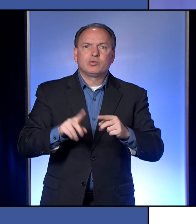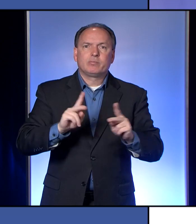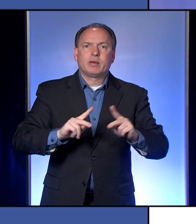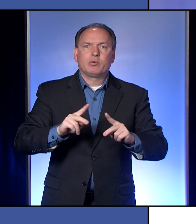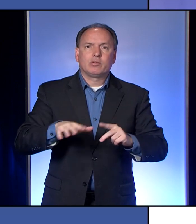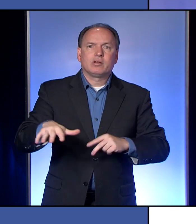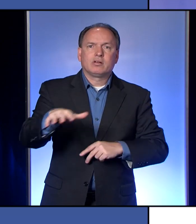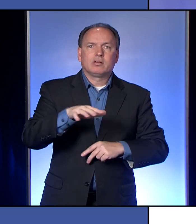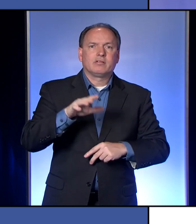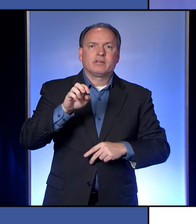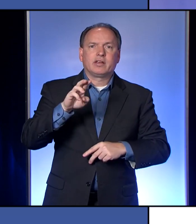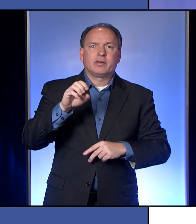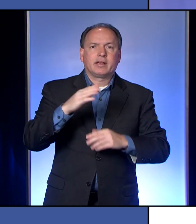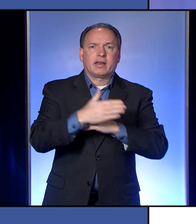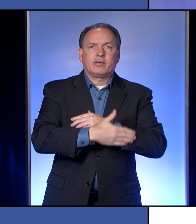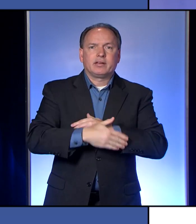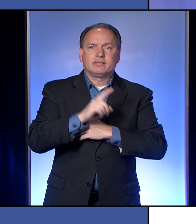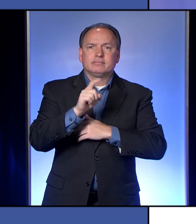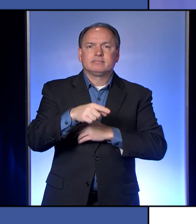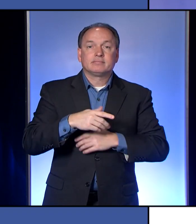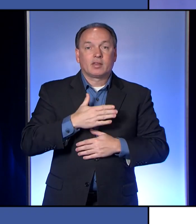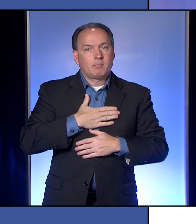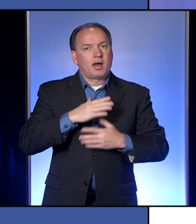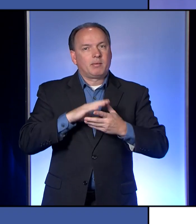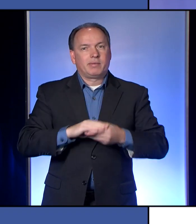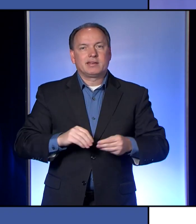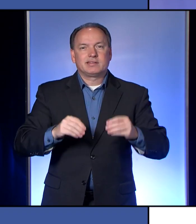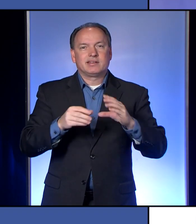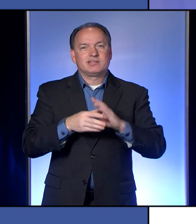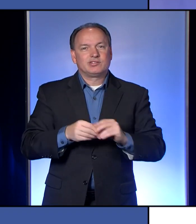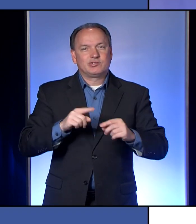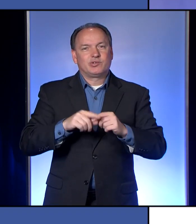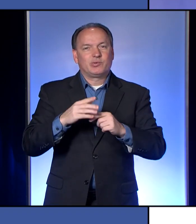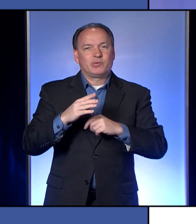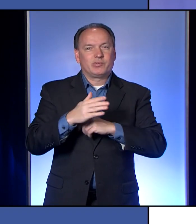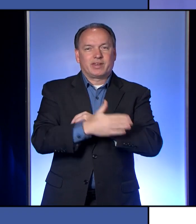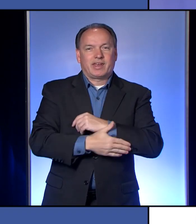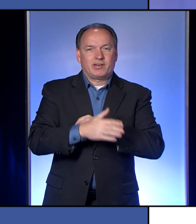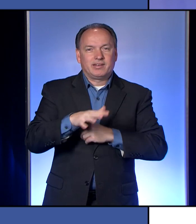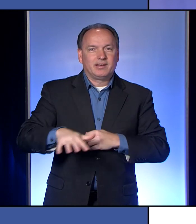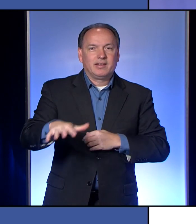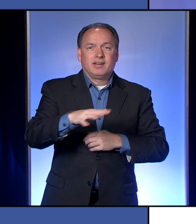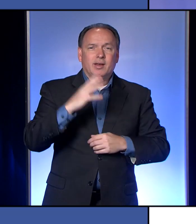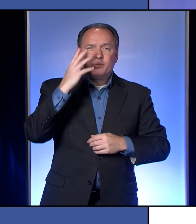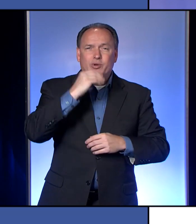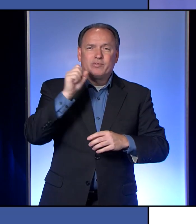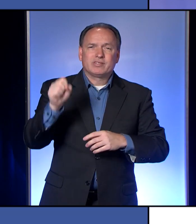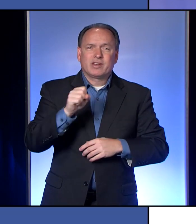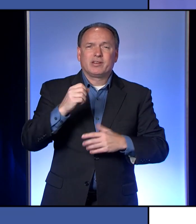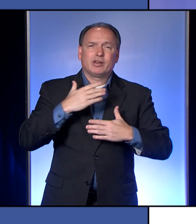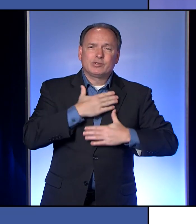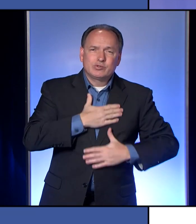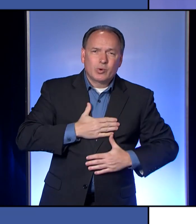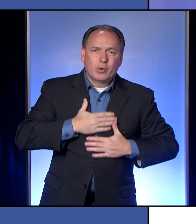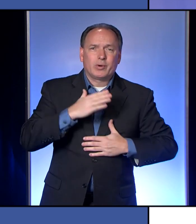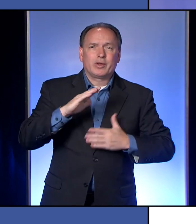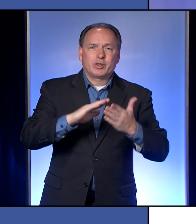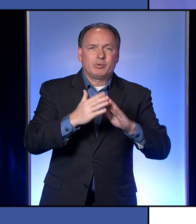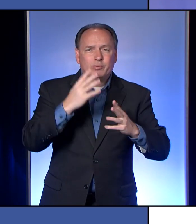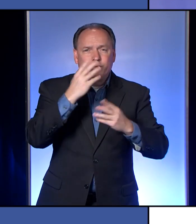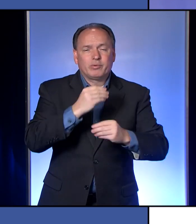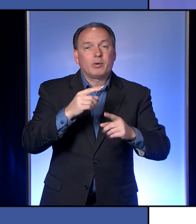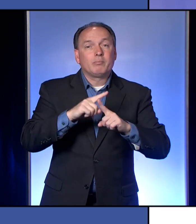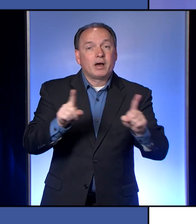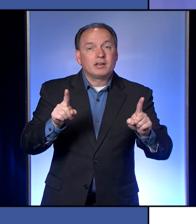County? My message to the people of Erie County, it's going to be a beautiful Saturday. Please enjoy it. Go and enjoy our beautiful community, but do it